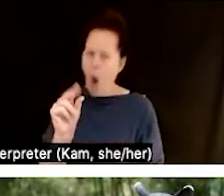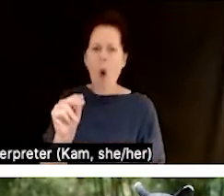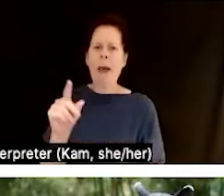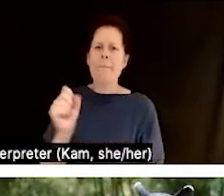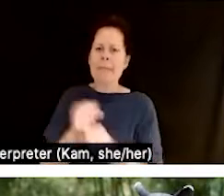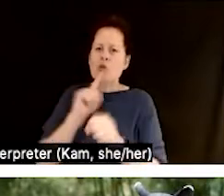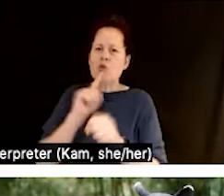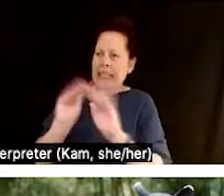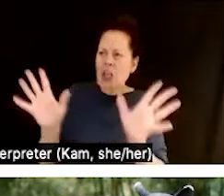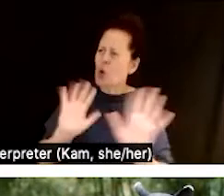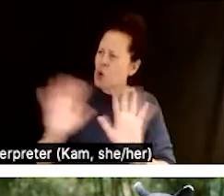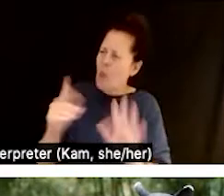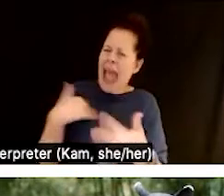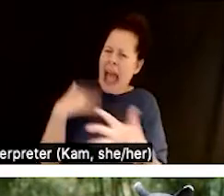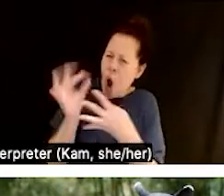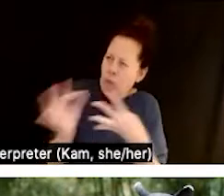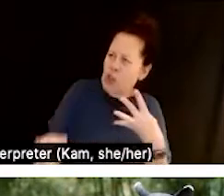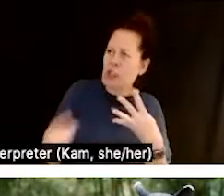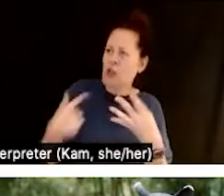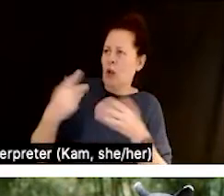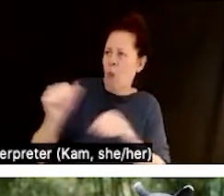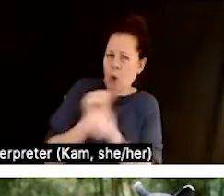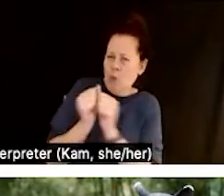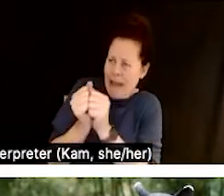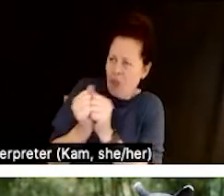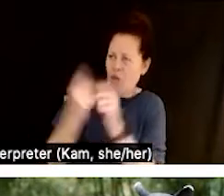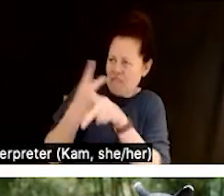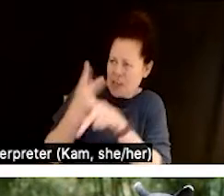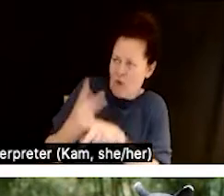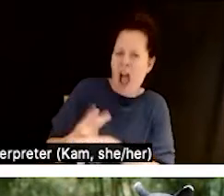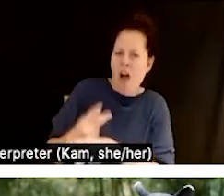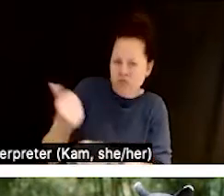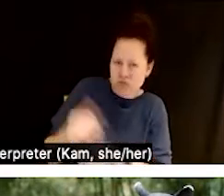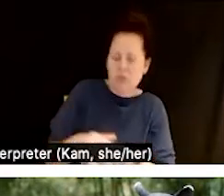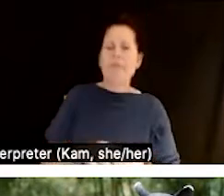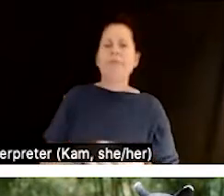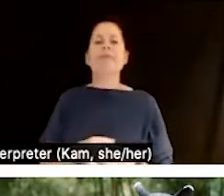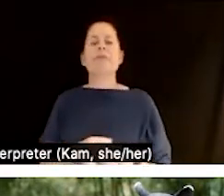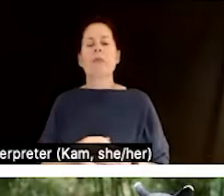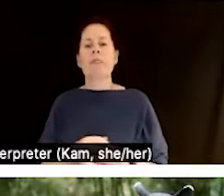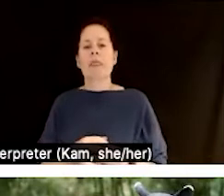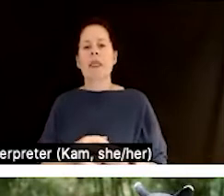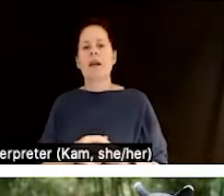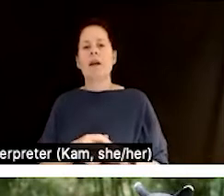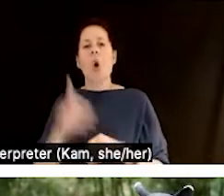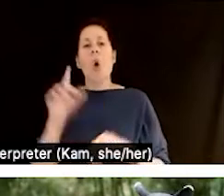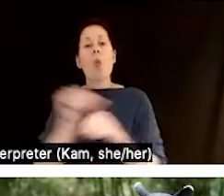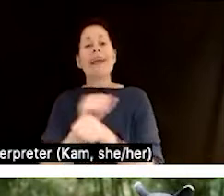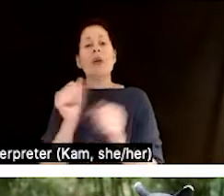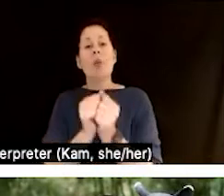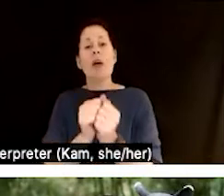an individual in that process. Also working with neurodivergent folks, take the initiative to start a